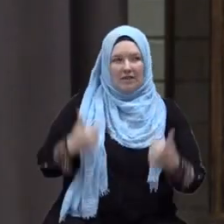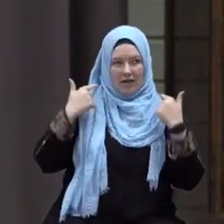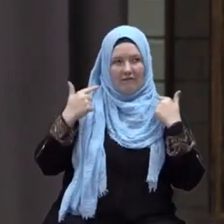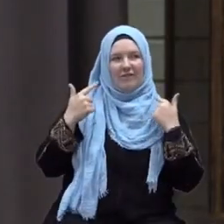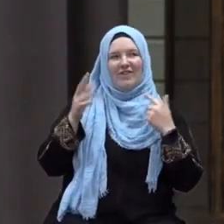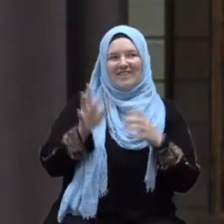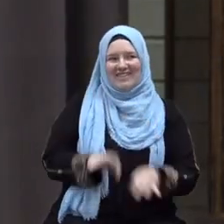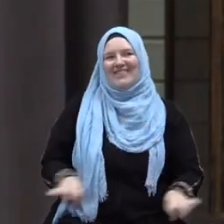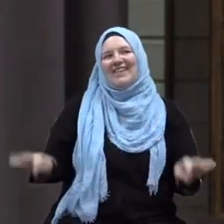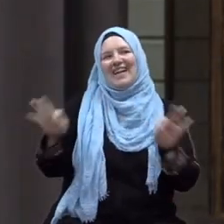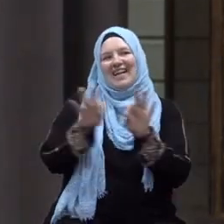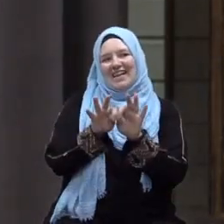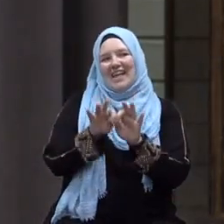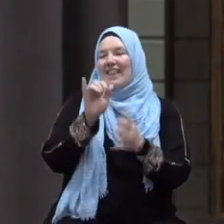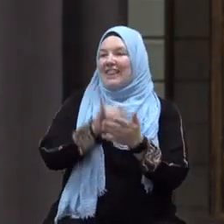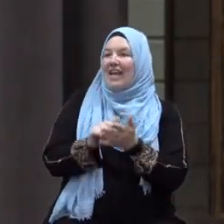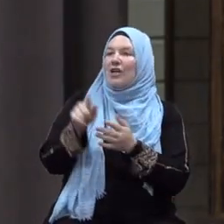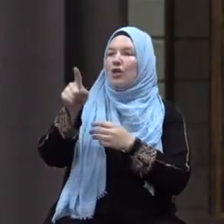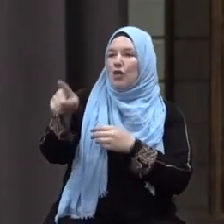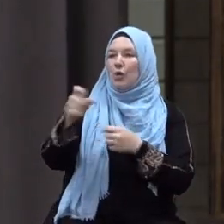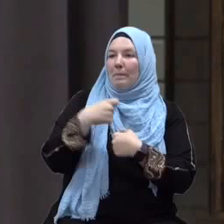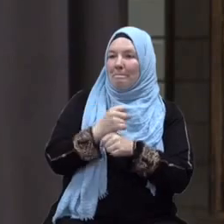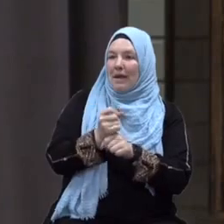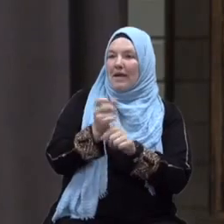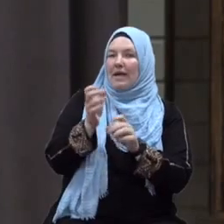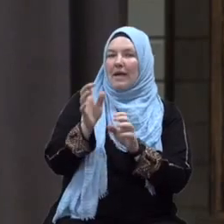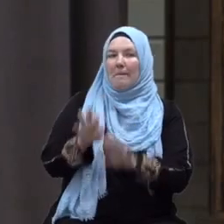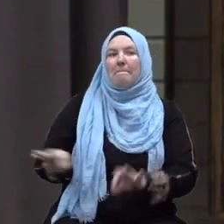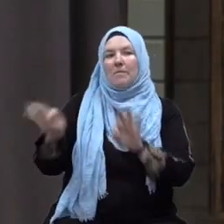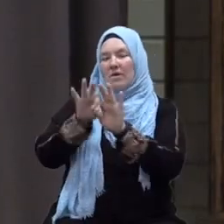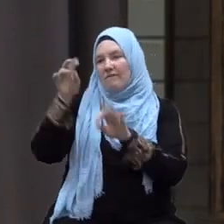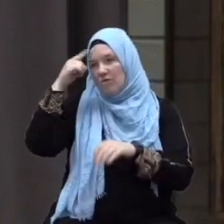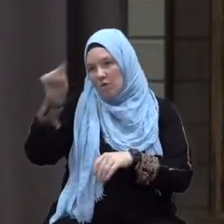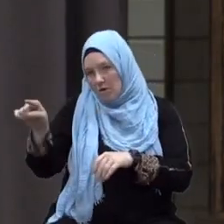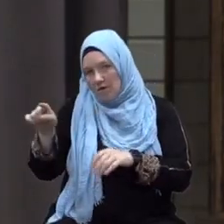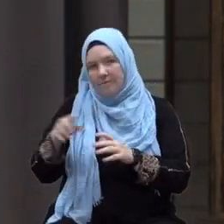that you place importance for.